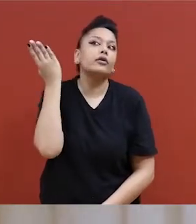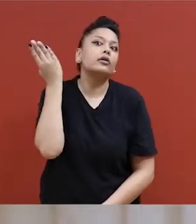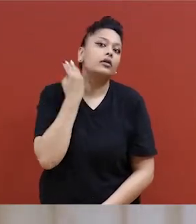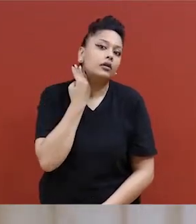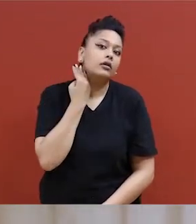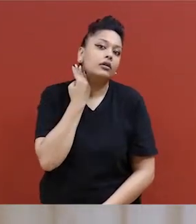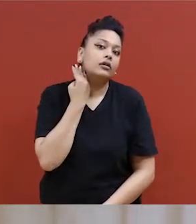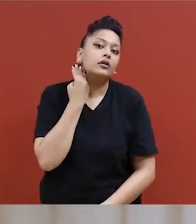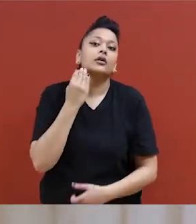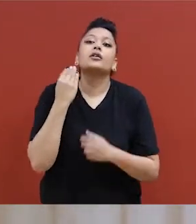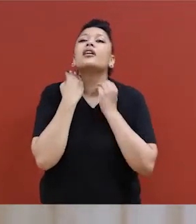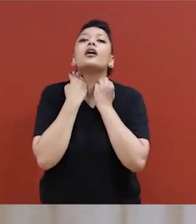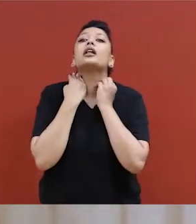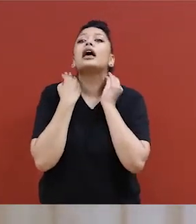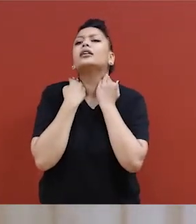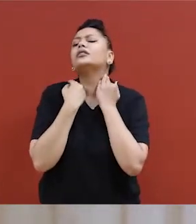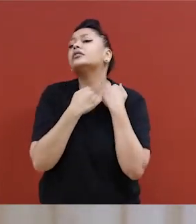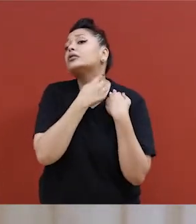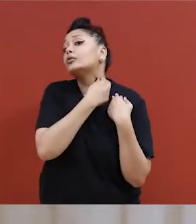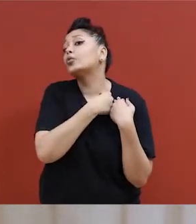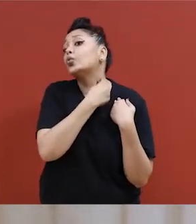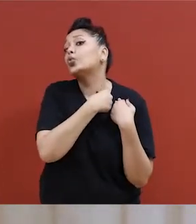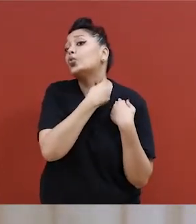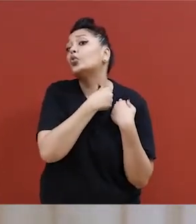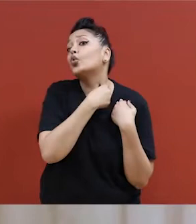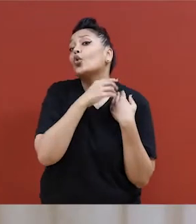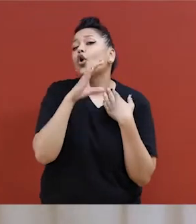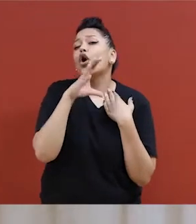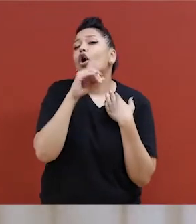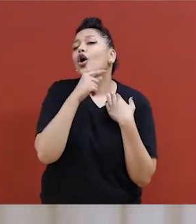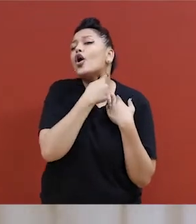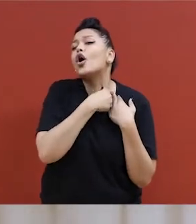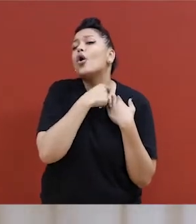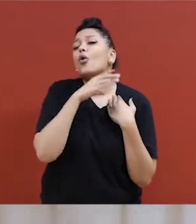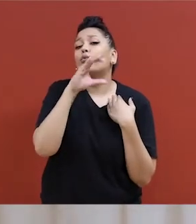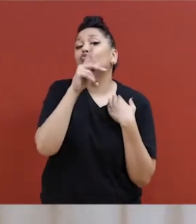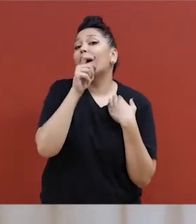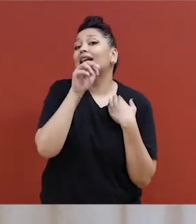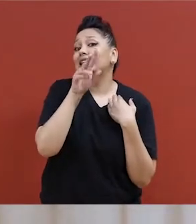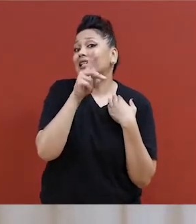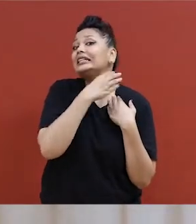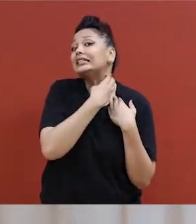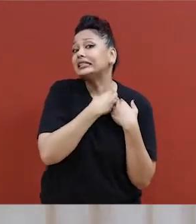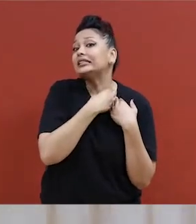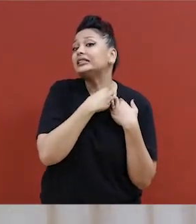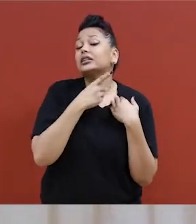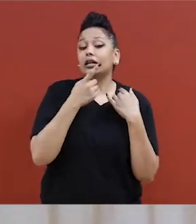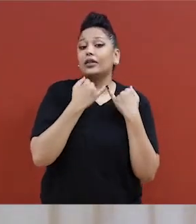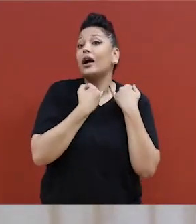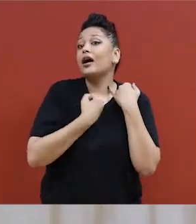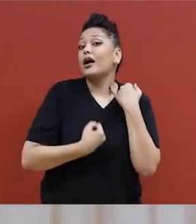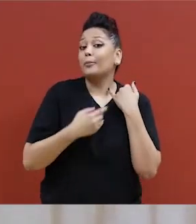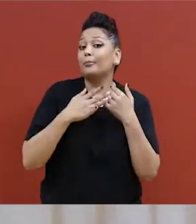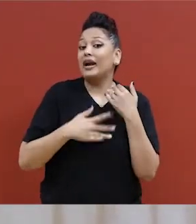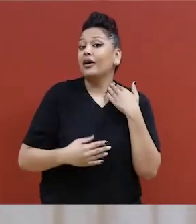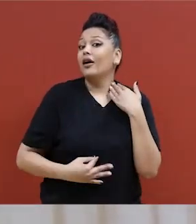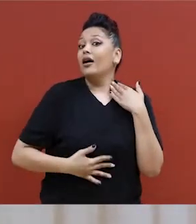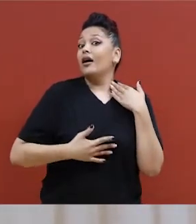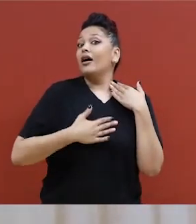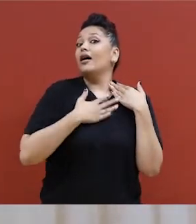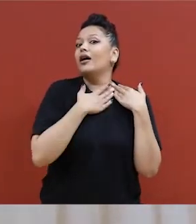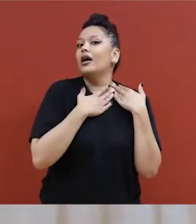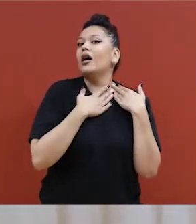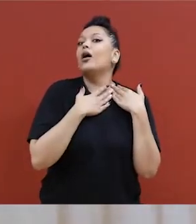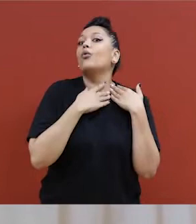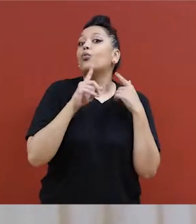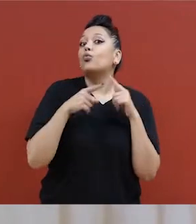neck, carotid artery, carries blood up from the heart to the brain. When I hit